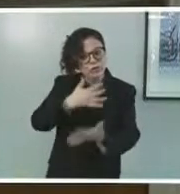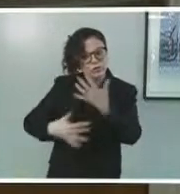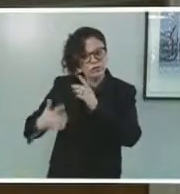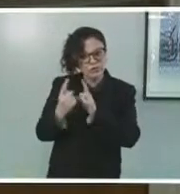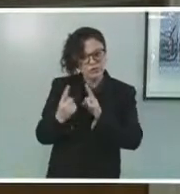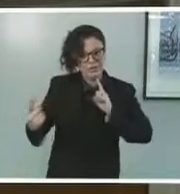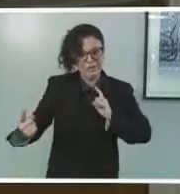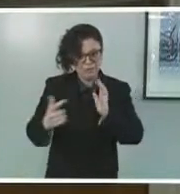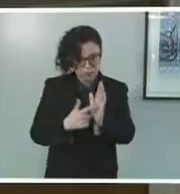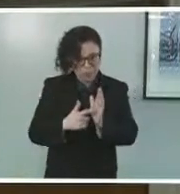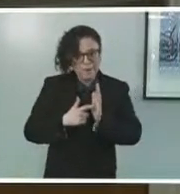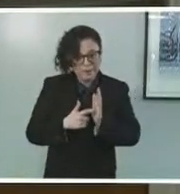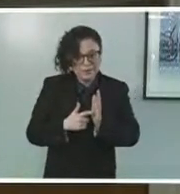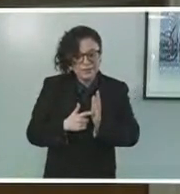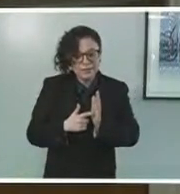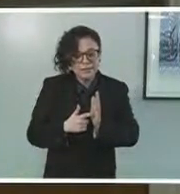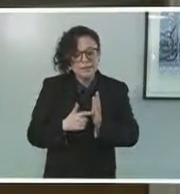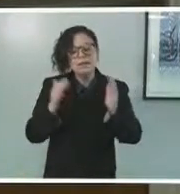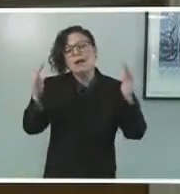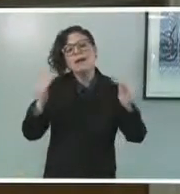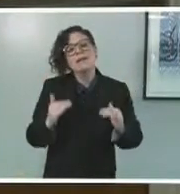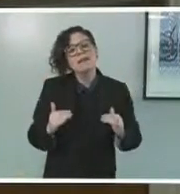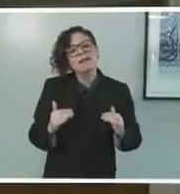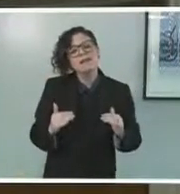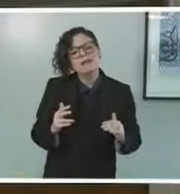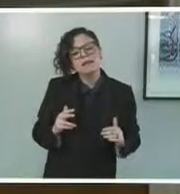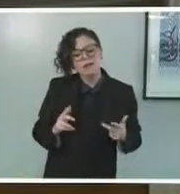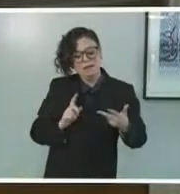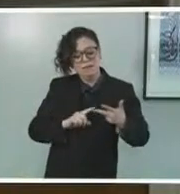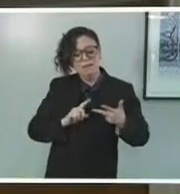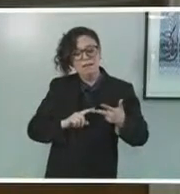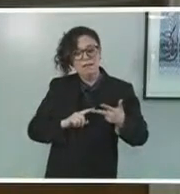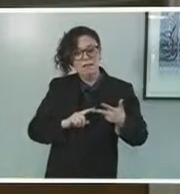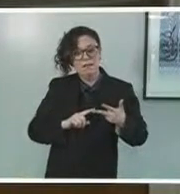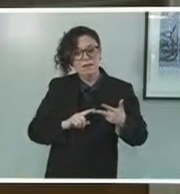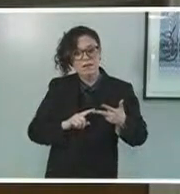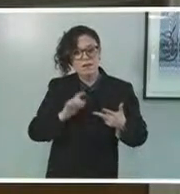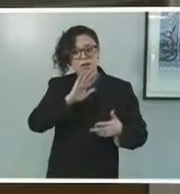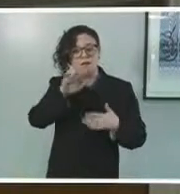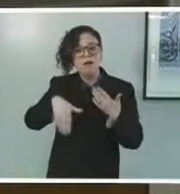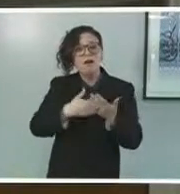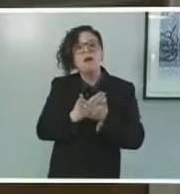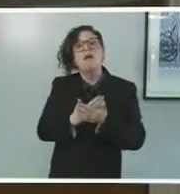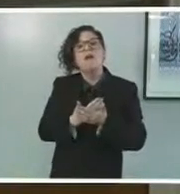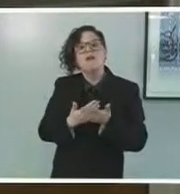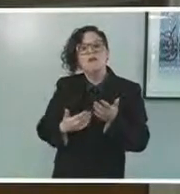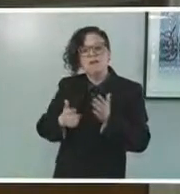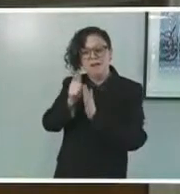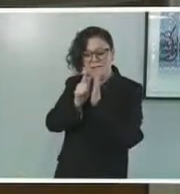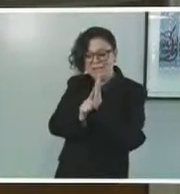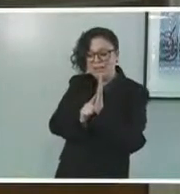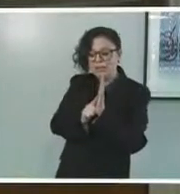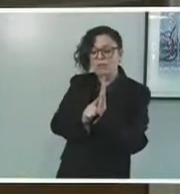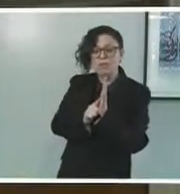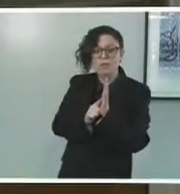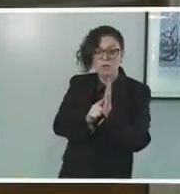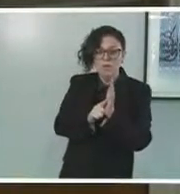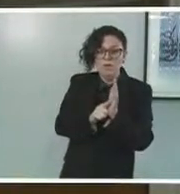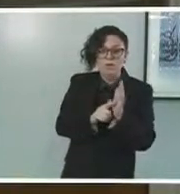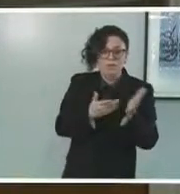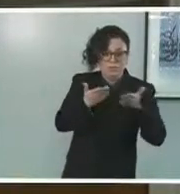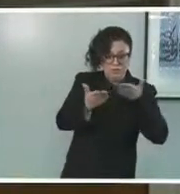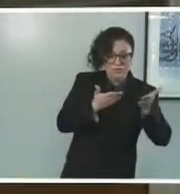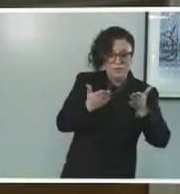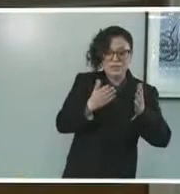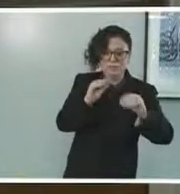then there's a third category, which is all of those legal service providers that support exempted businesses are going to be allowed to do so.